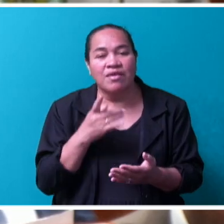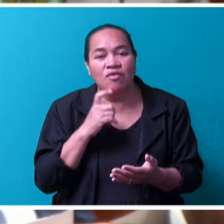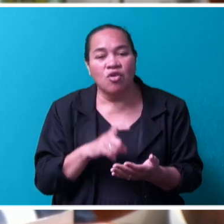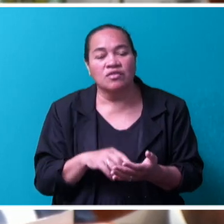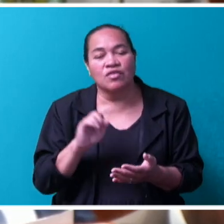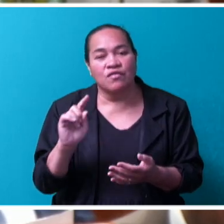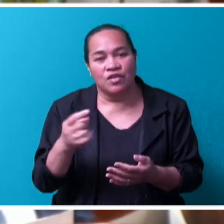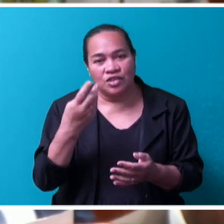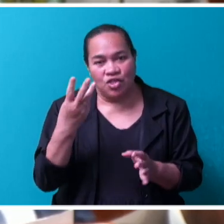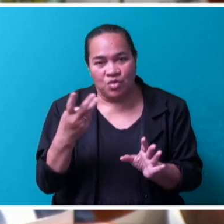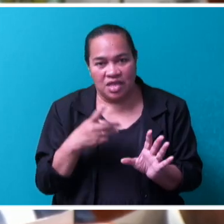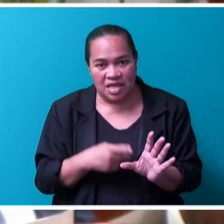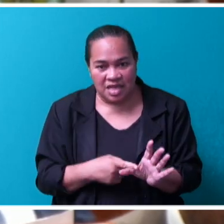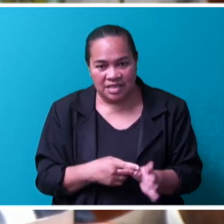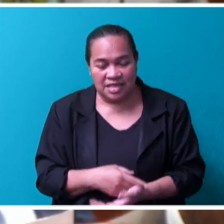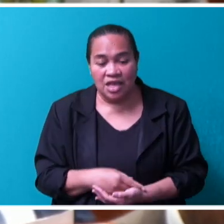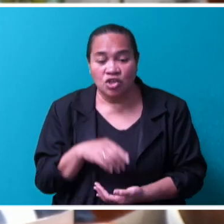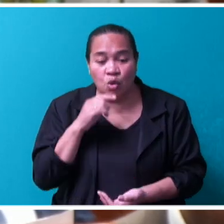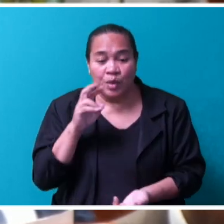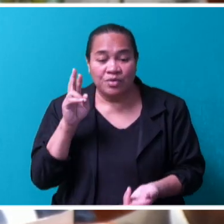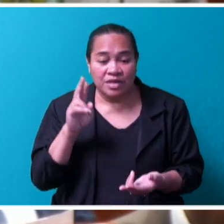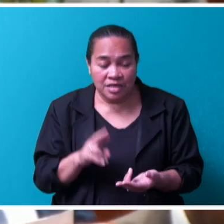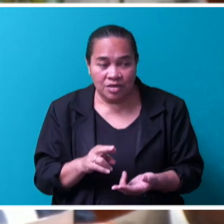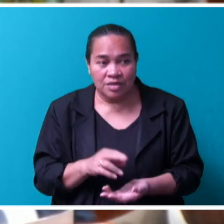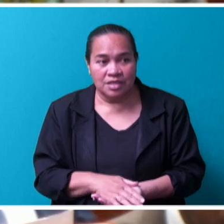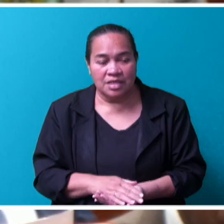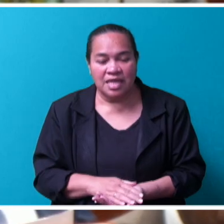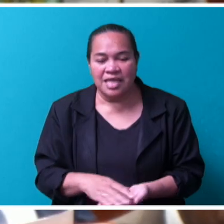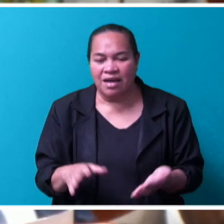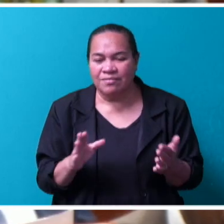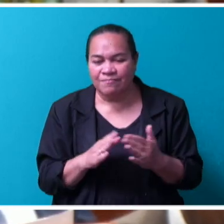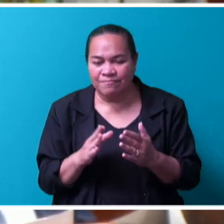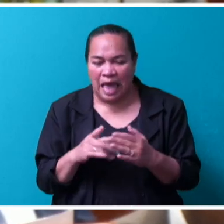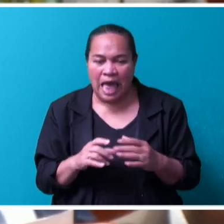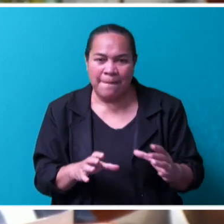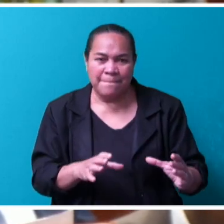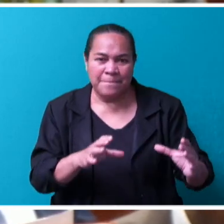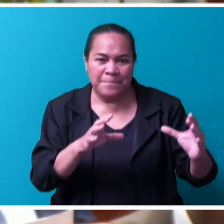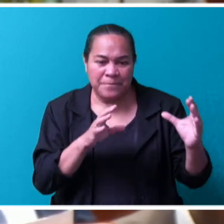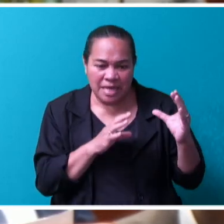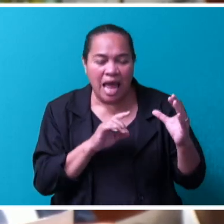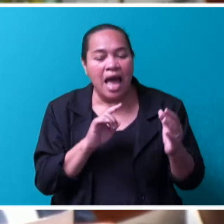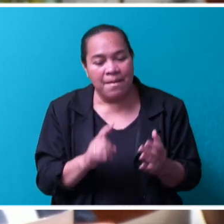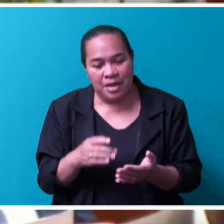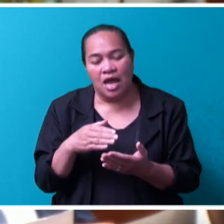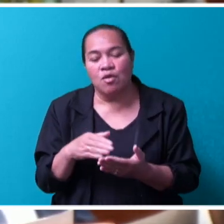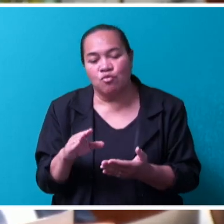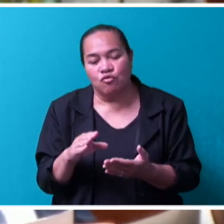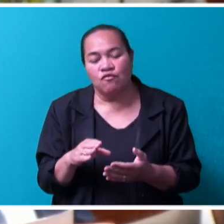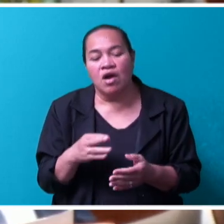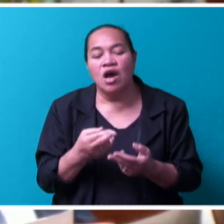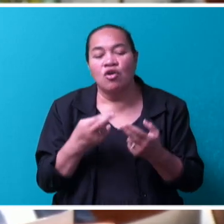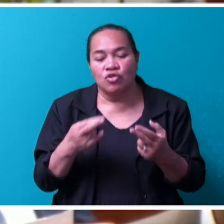years. This reduced the initial payment burden while approved resource owners